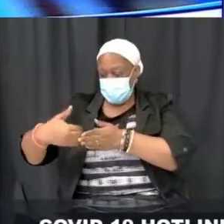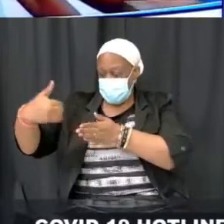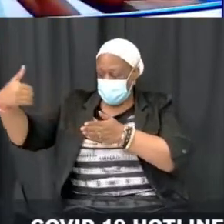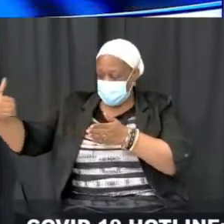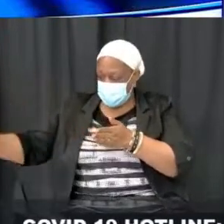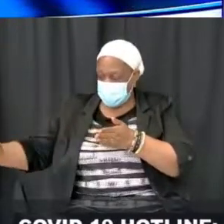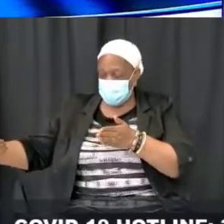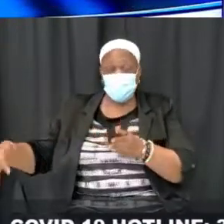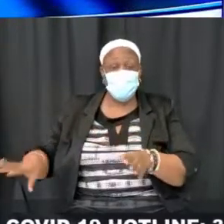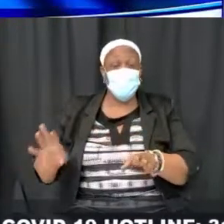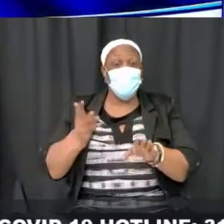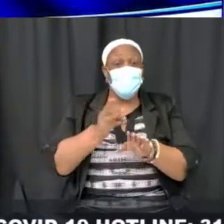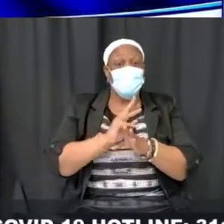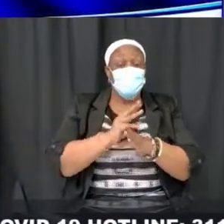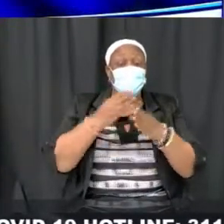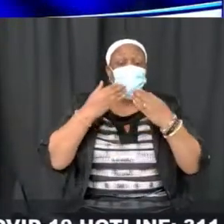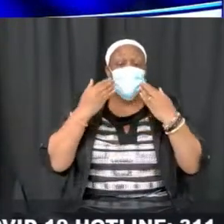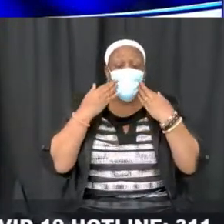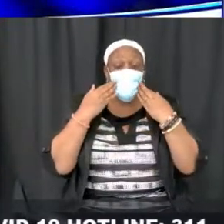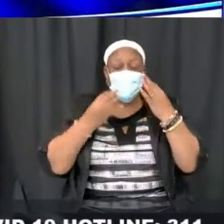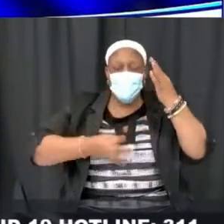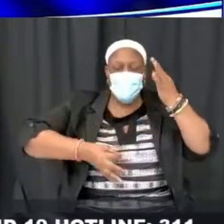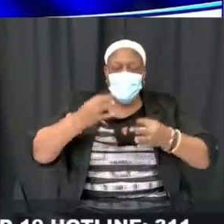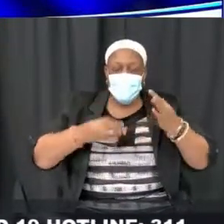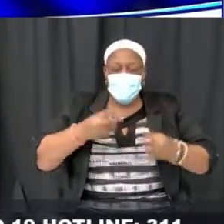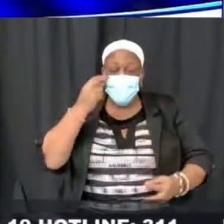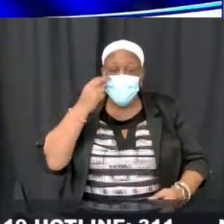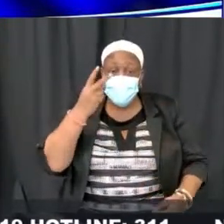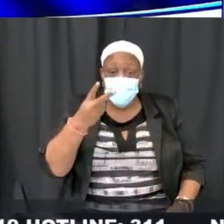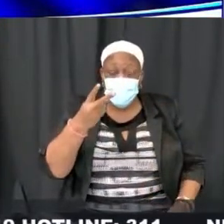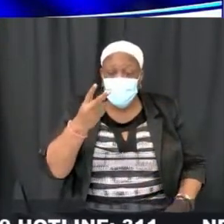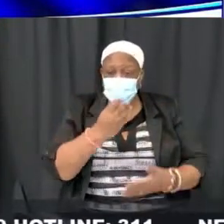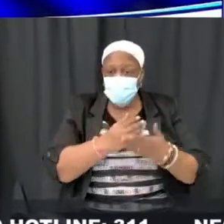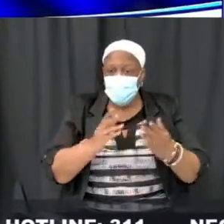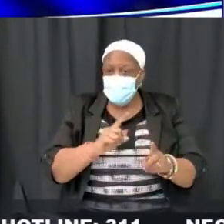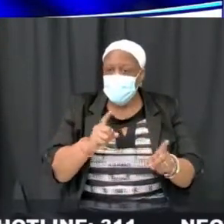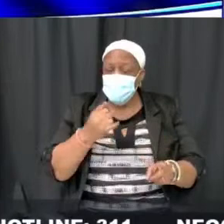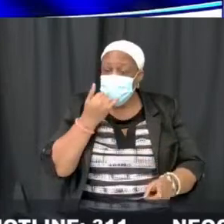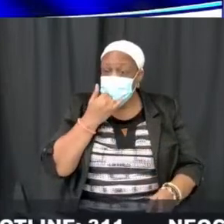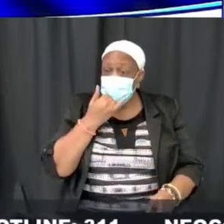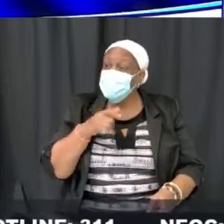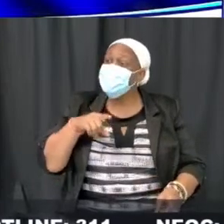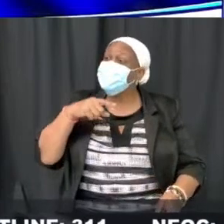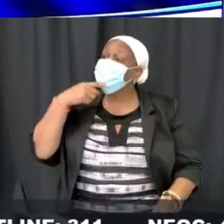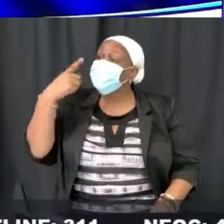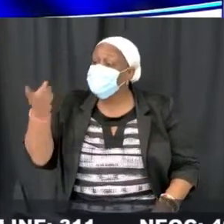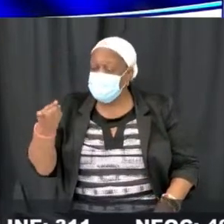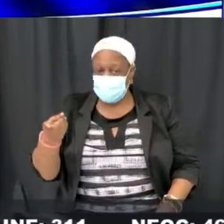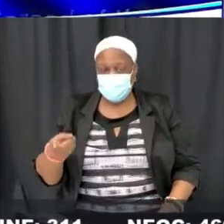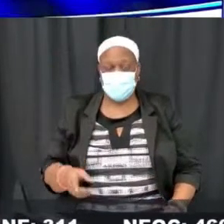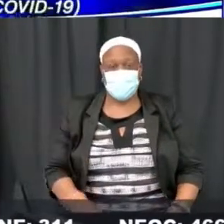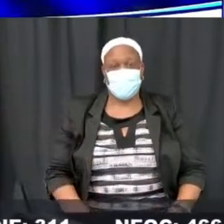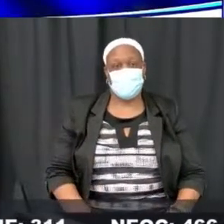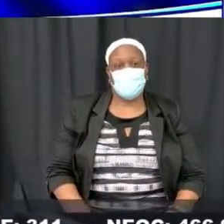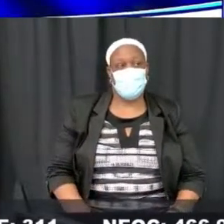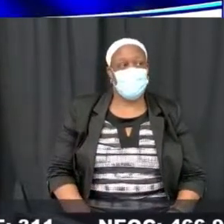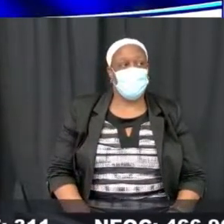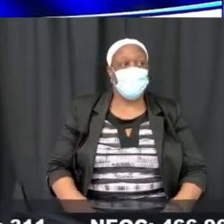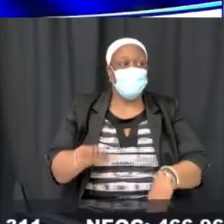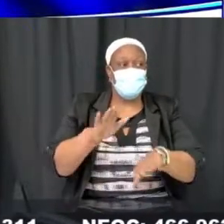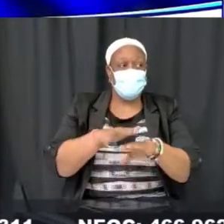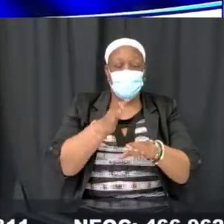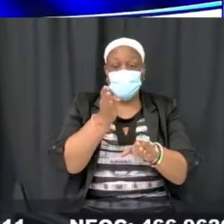breaking the protocol, simply advise them to follow the protocols. When you're traversing on the public